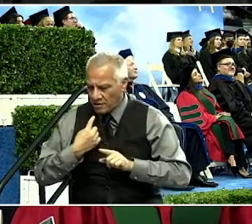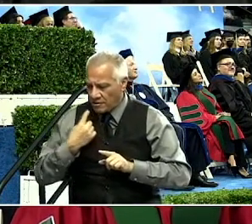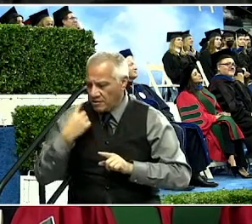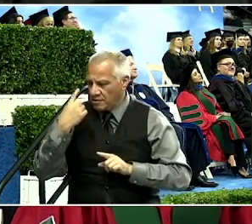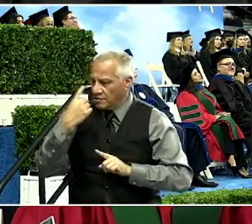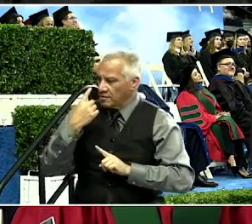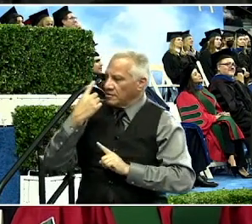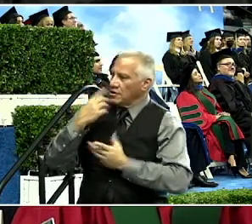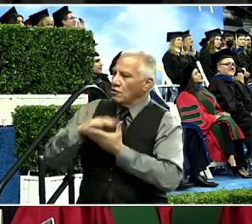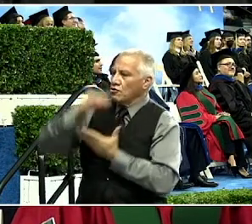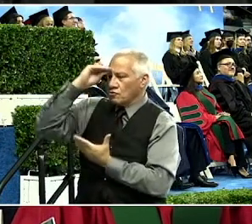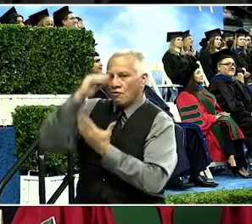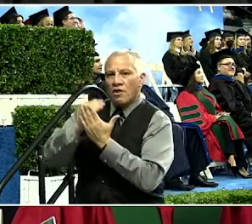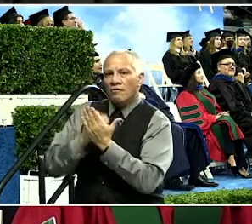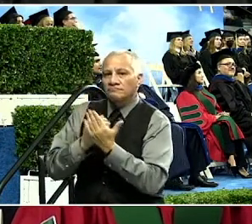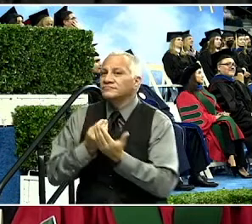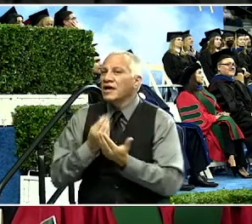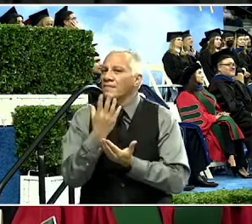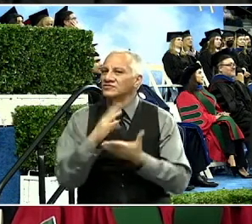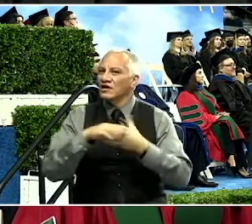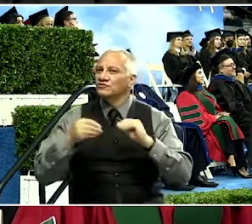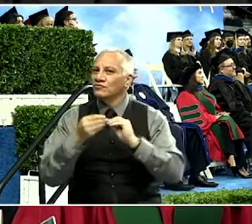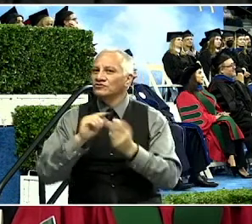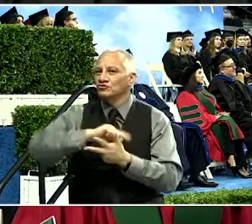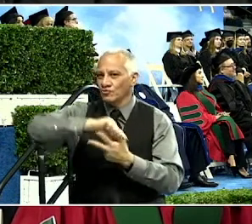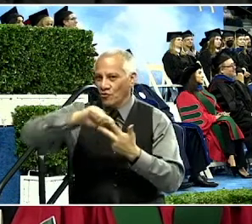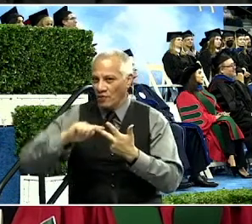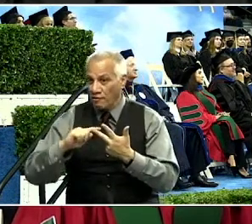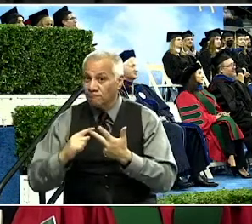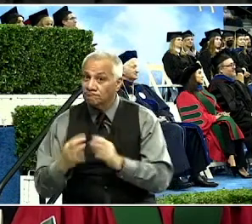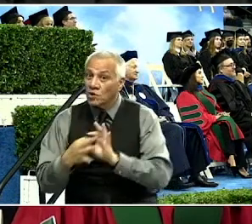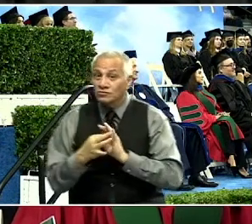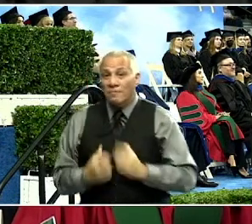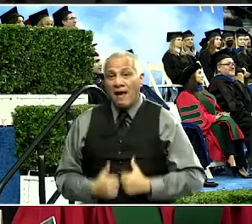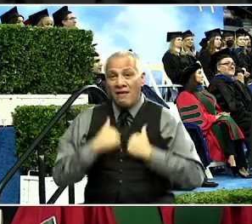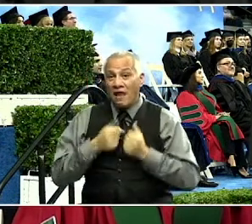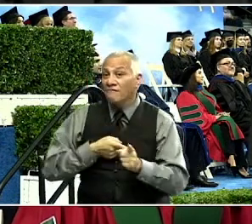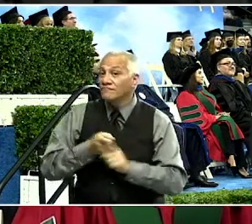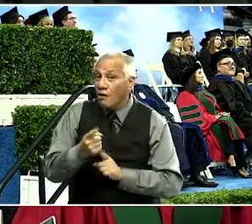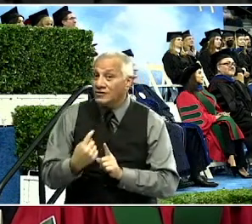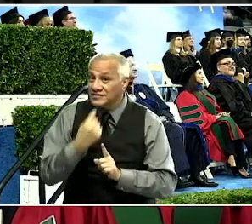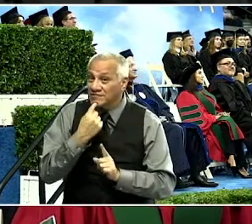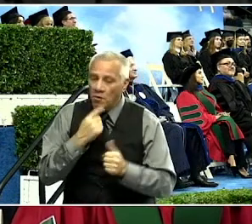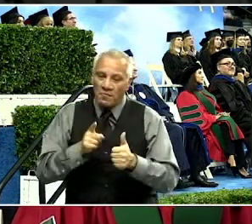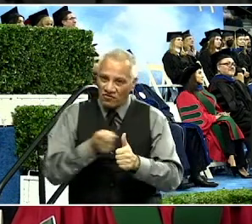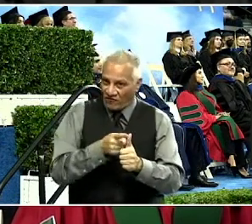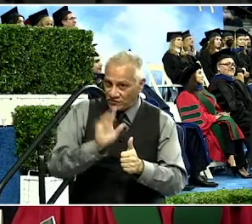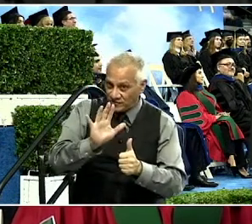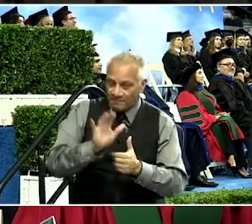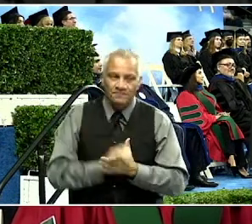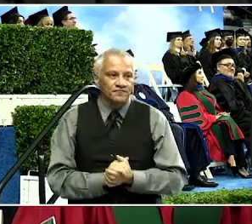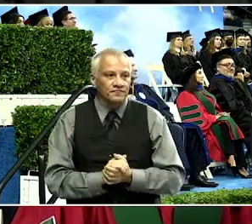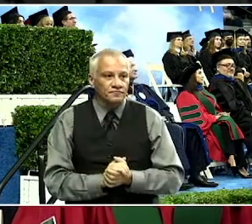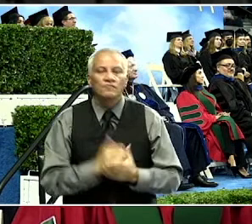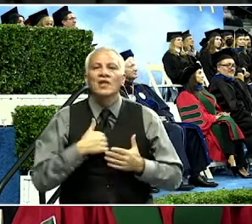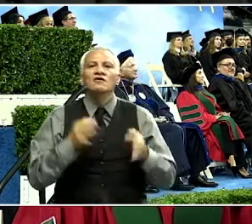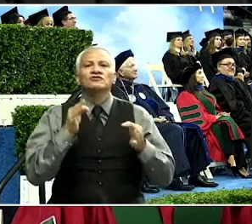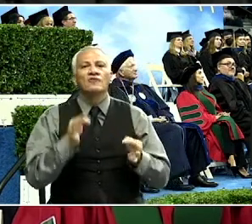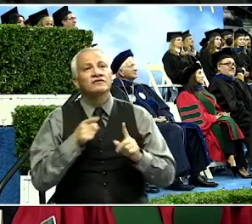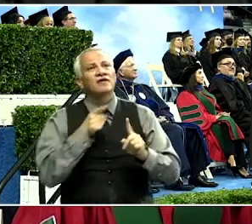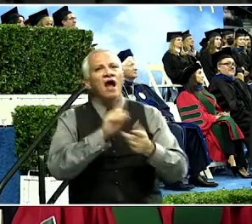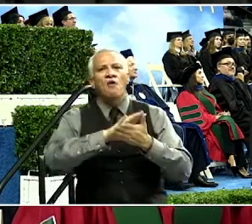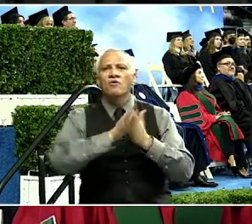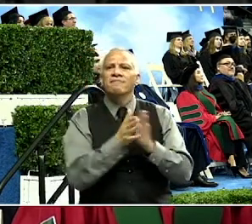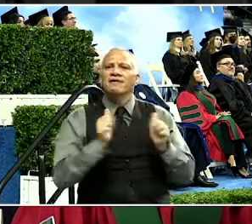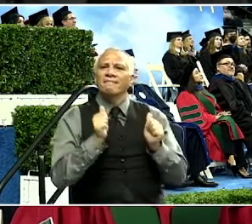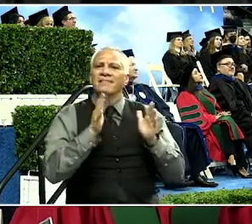blessing. Now, I'm going to tell you three stories from my life on this topic. Here's the first one. So I decided to pursue a